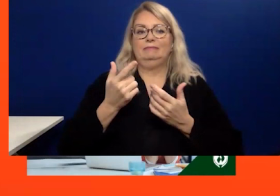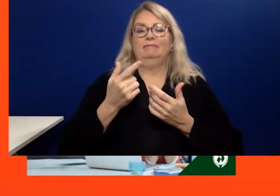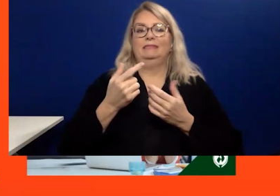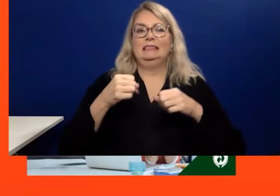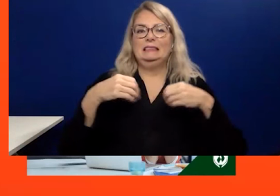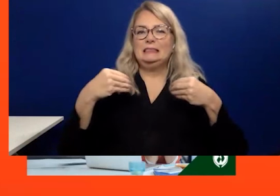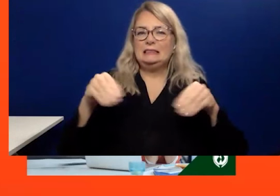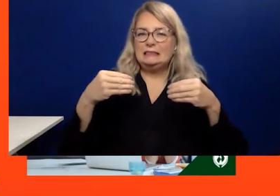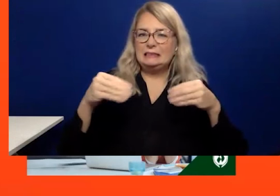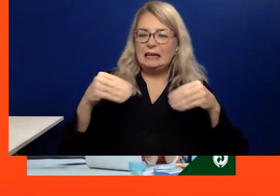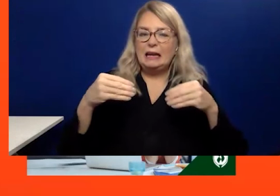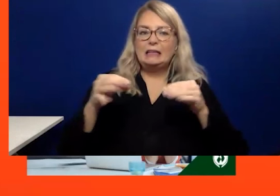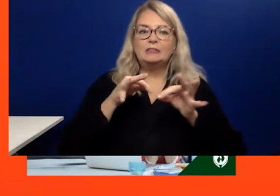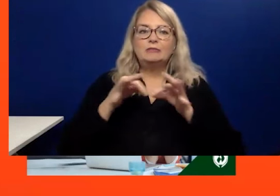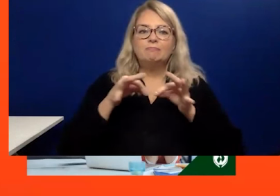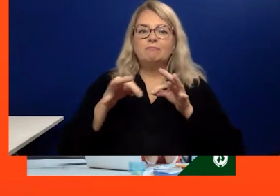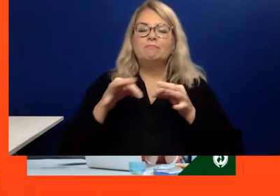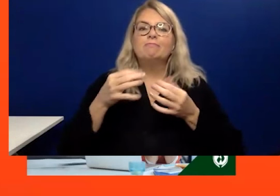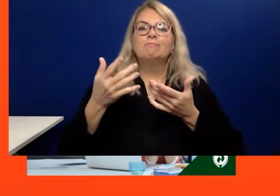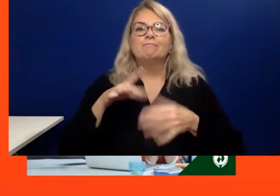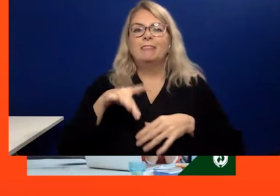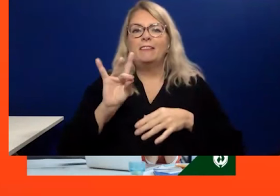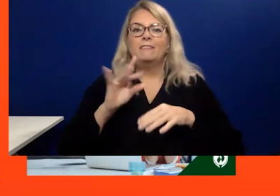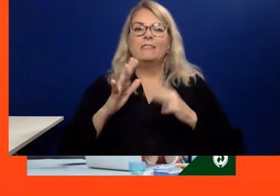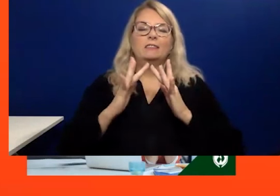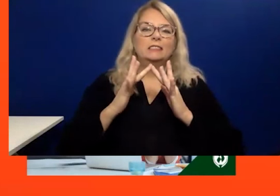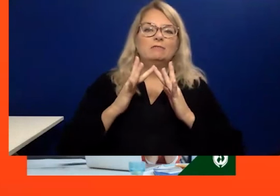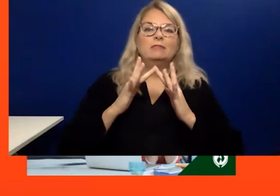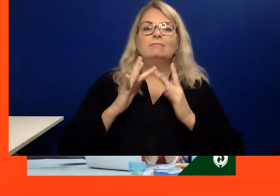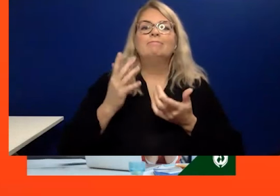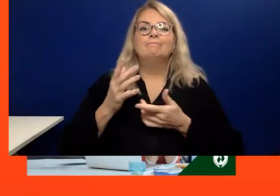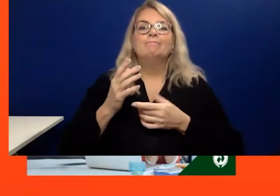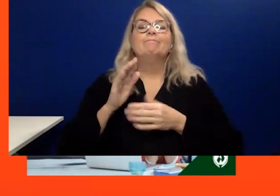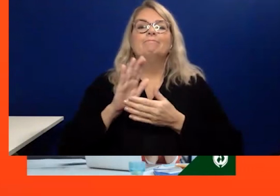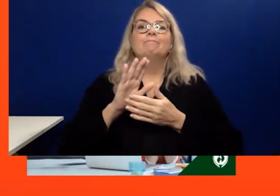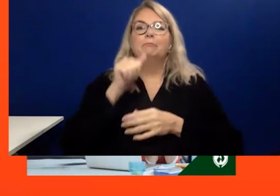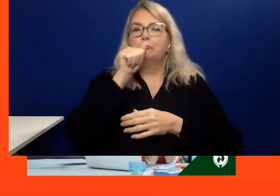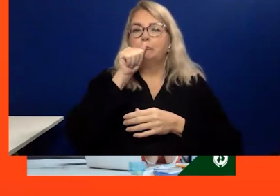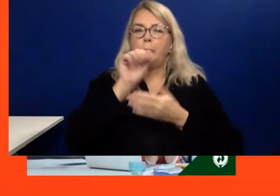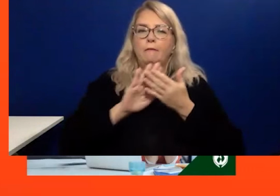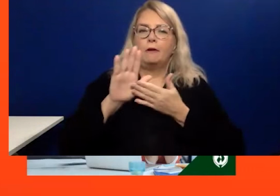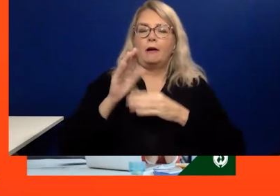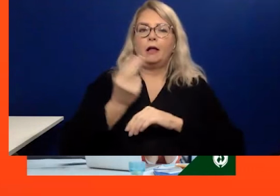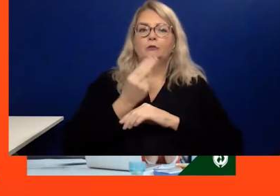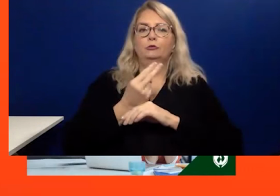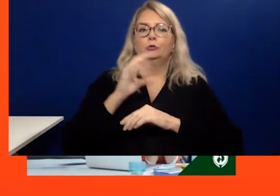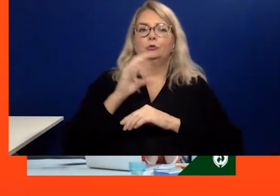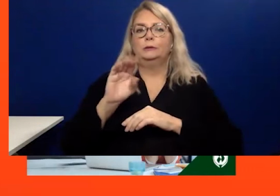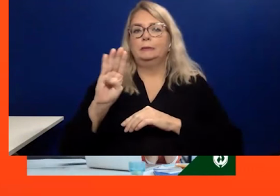internet for a college, a private college that's using CBE. And by the way, private